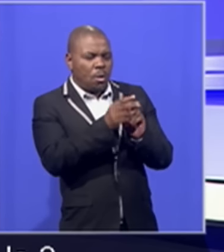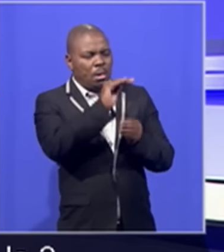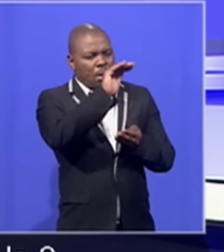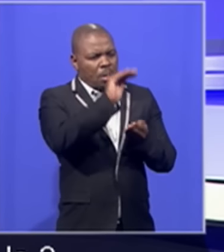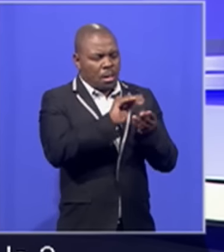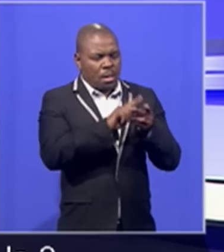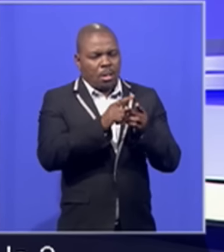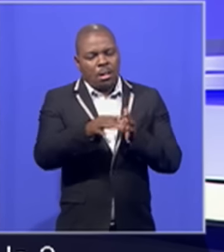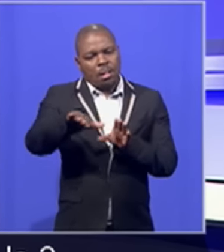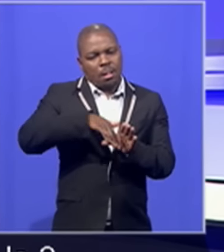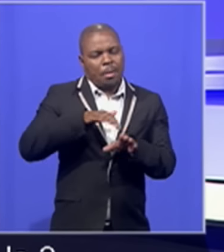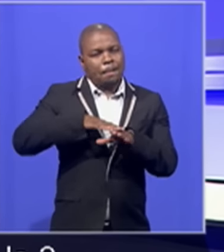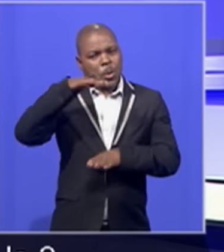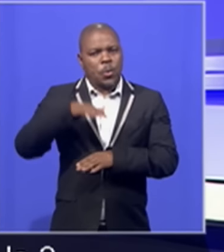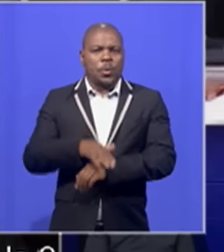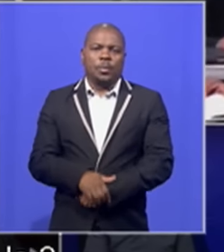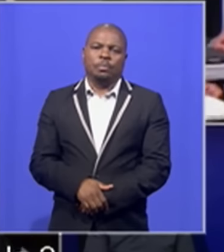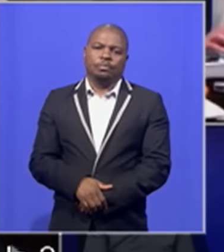lotseno.